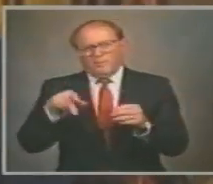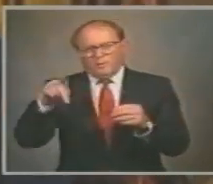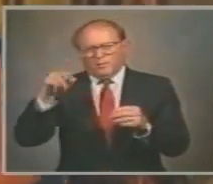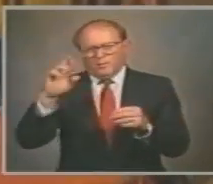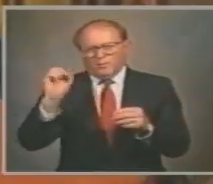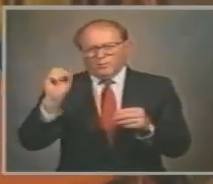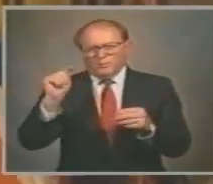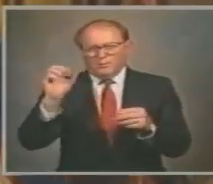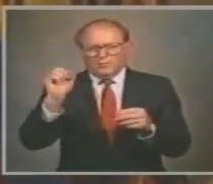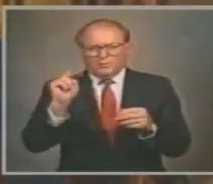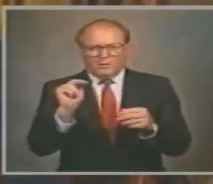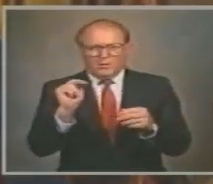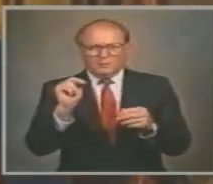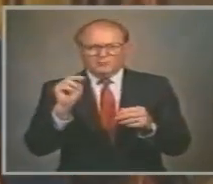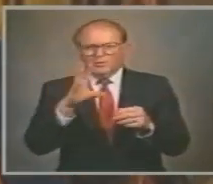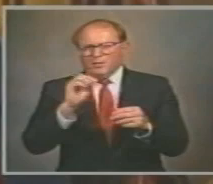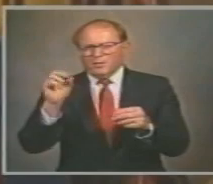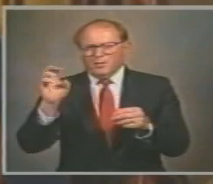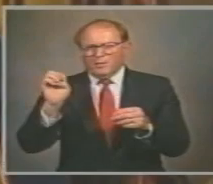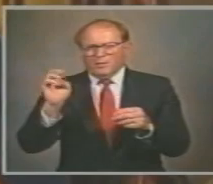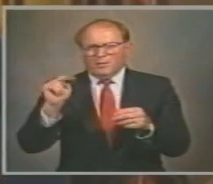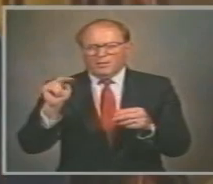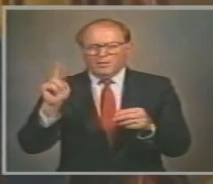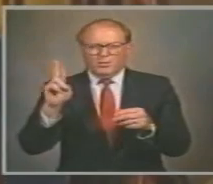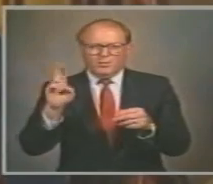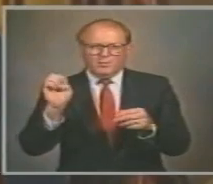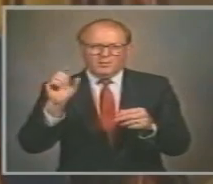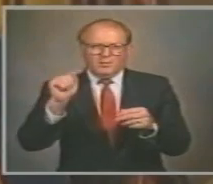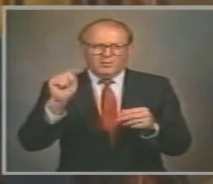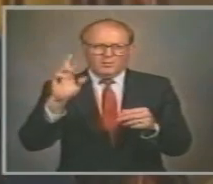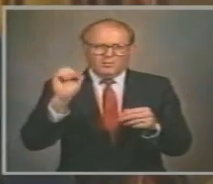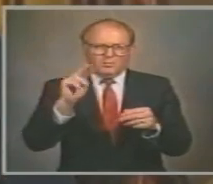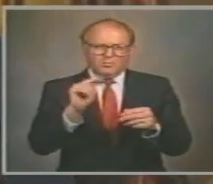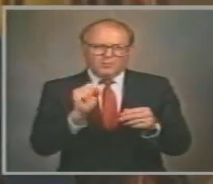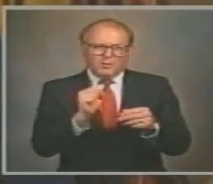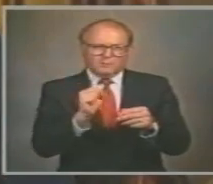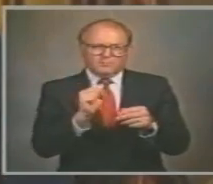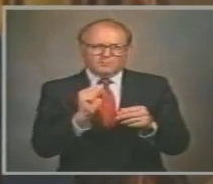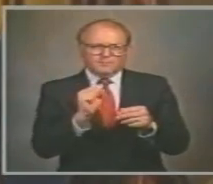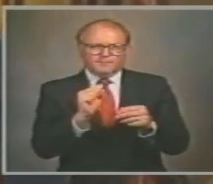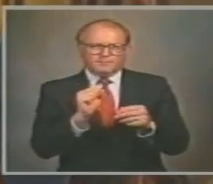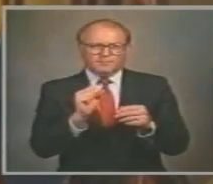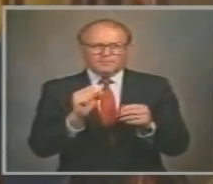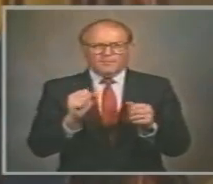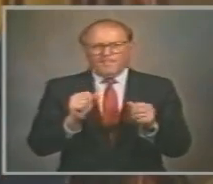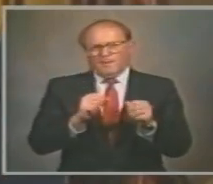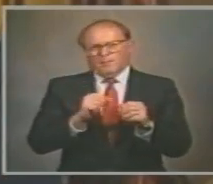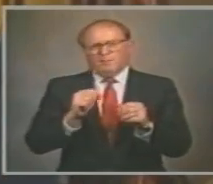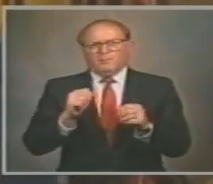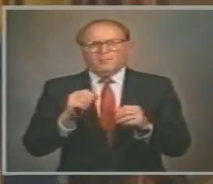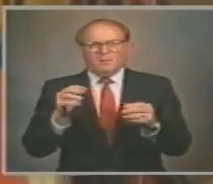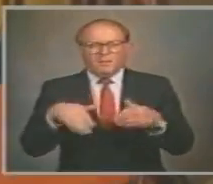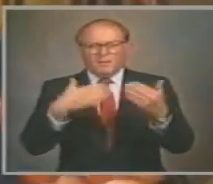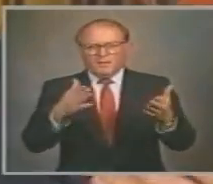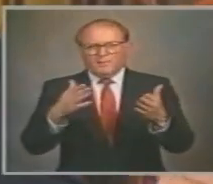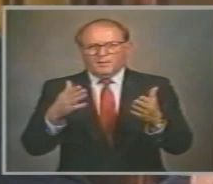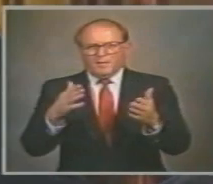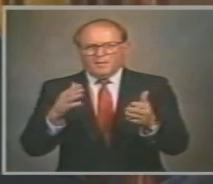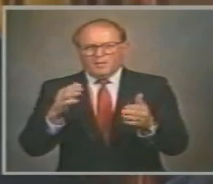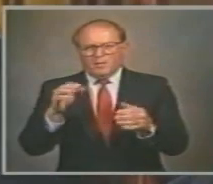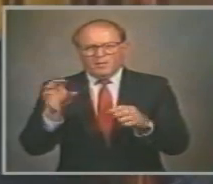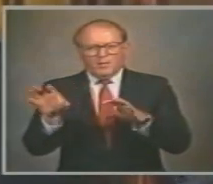as rapidly annihilated by collisions with antiprotons and antineutrons, releasing their energy in the form of